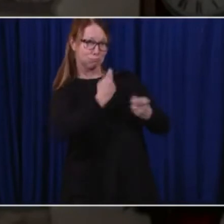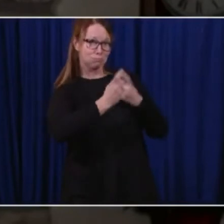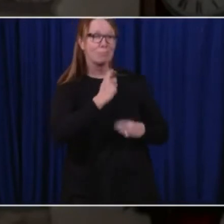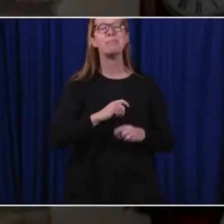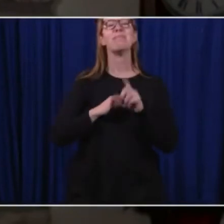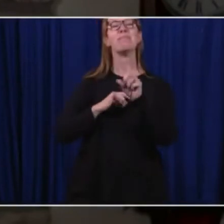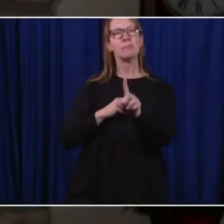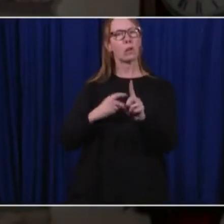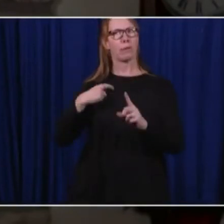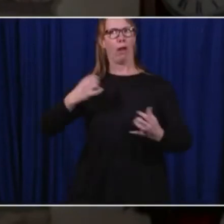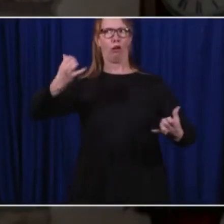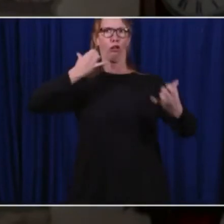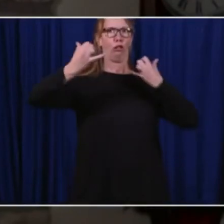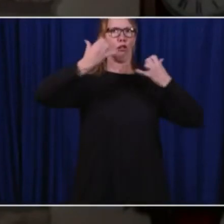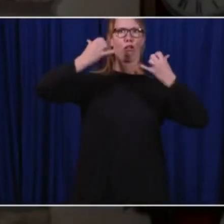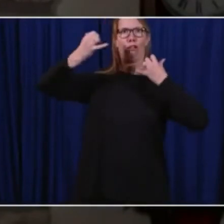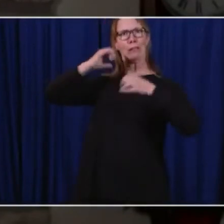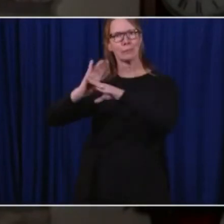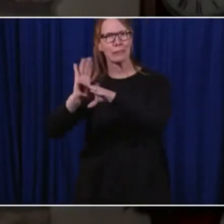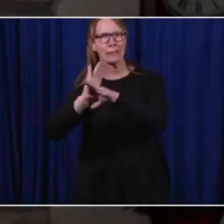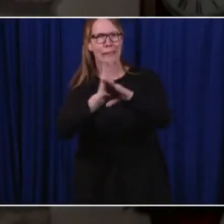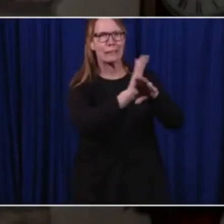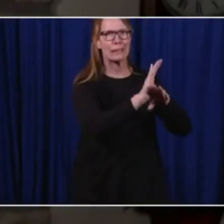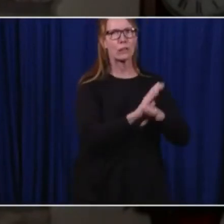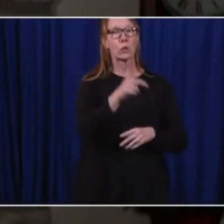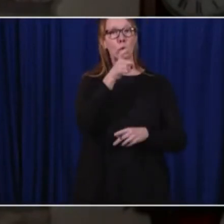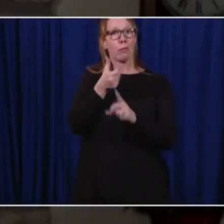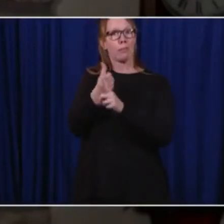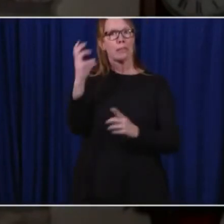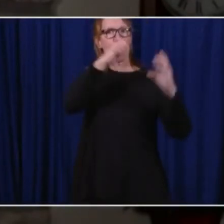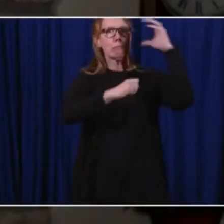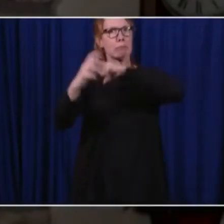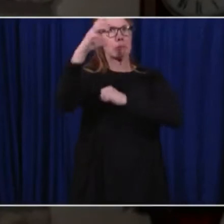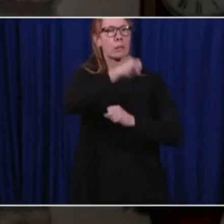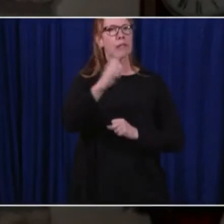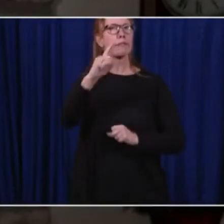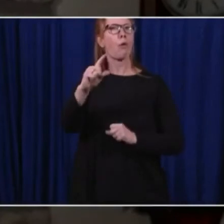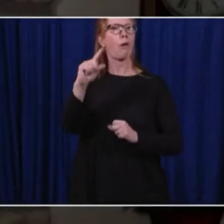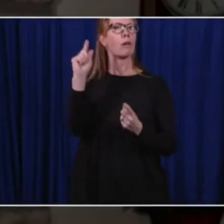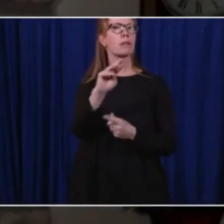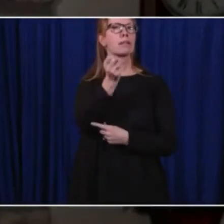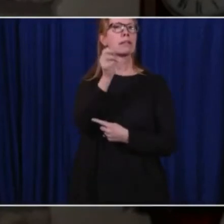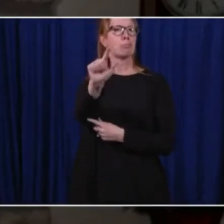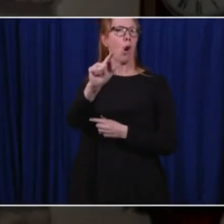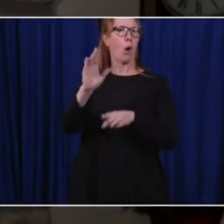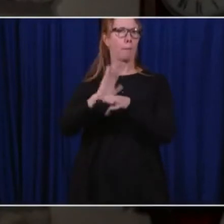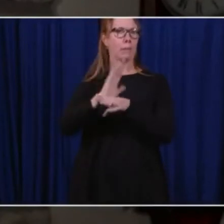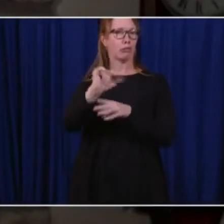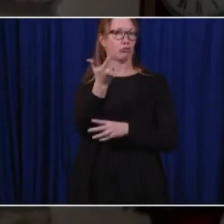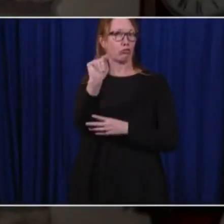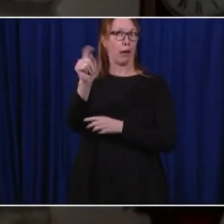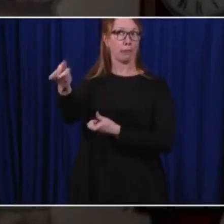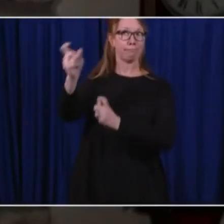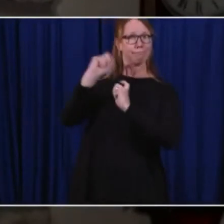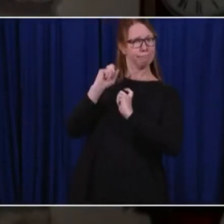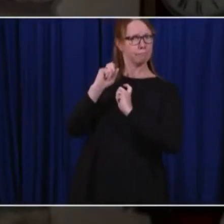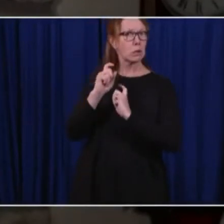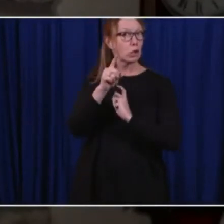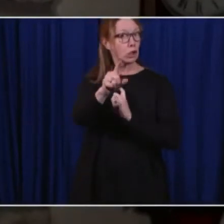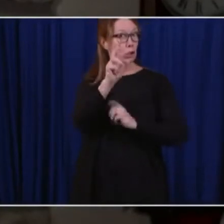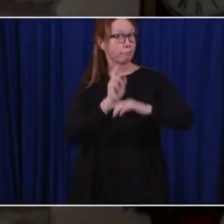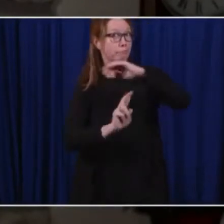been receiving some calls from some businesses who missed out on the first round of small business grant program. Do you anticipate that there could